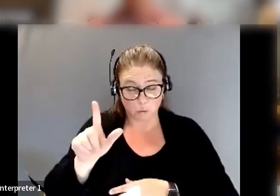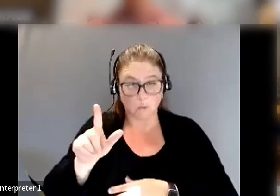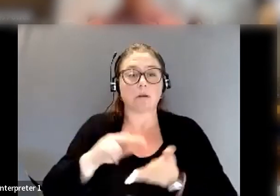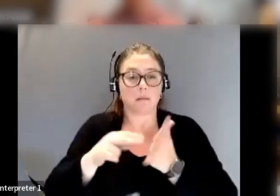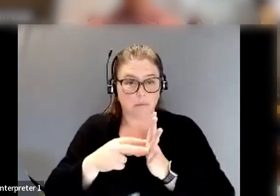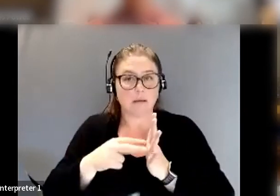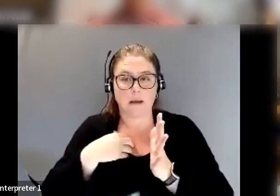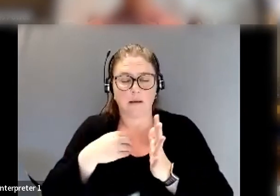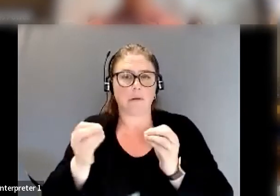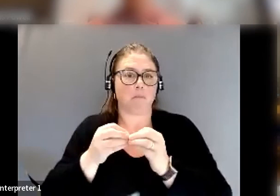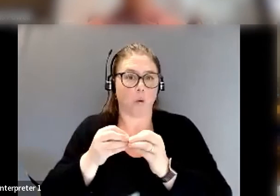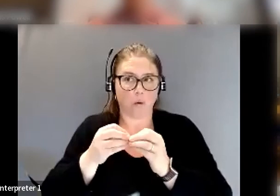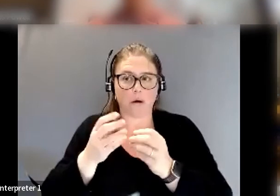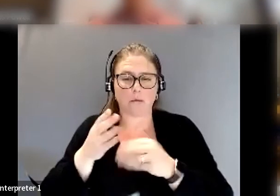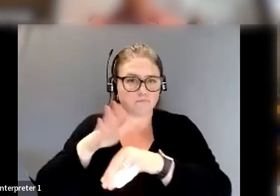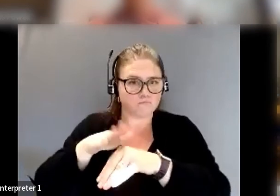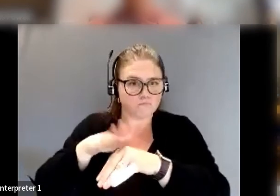you've matched with are opening again.